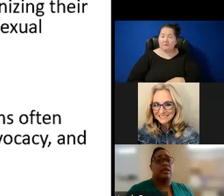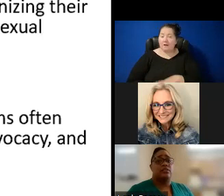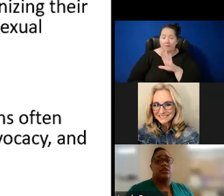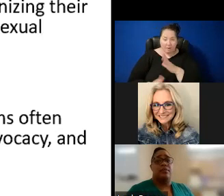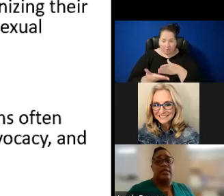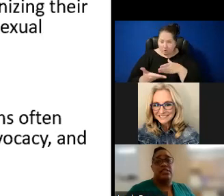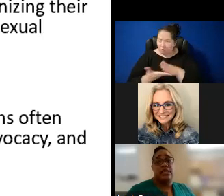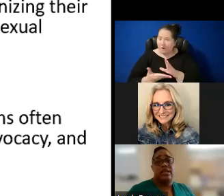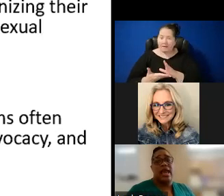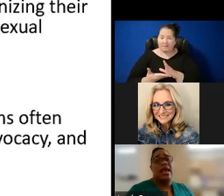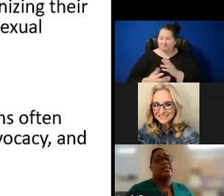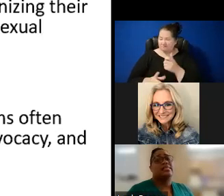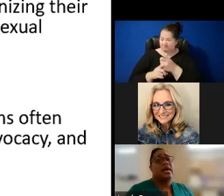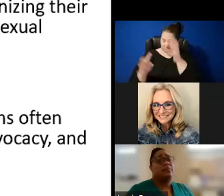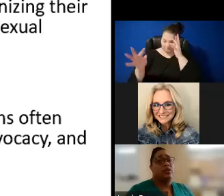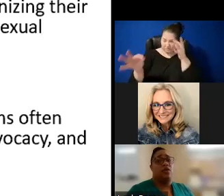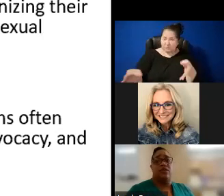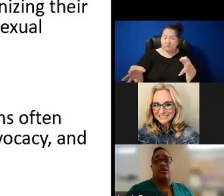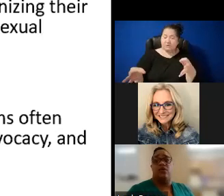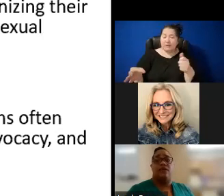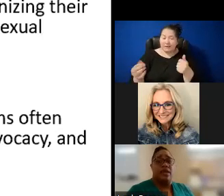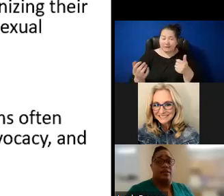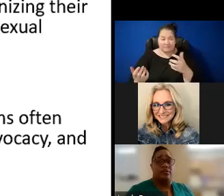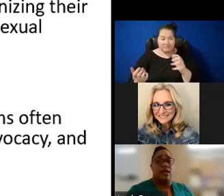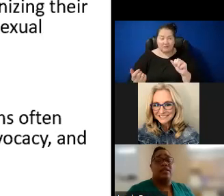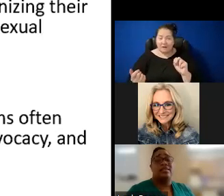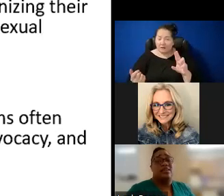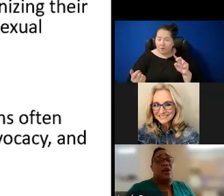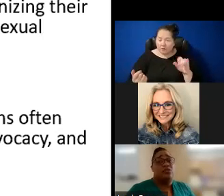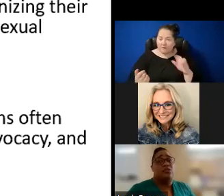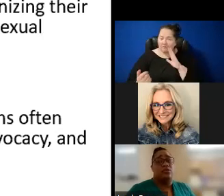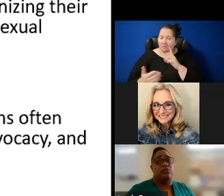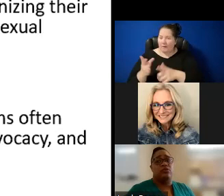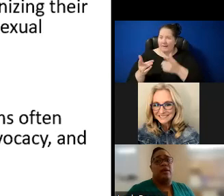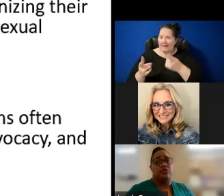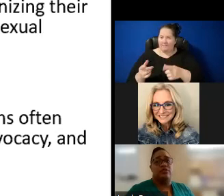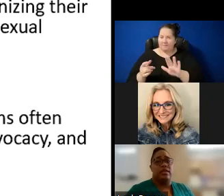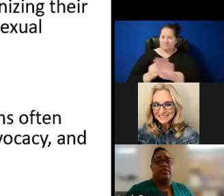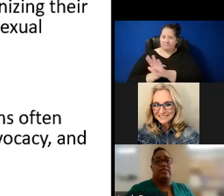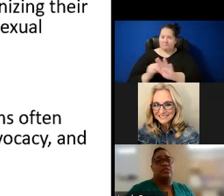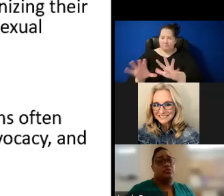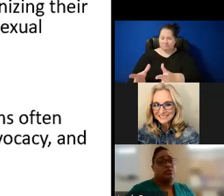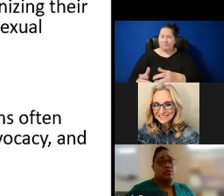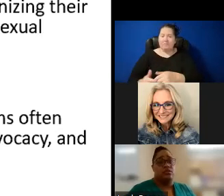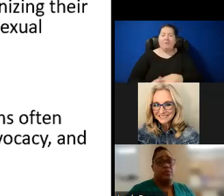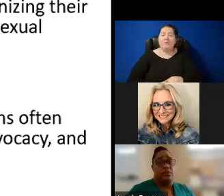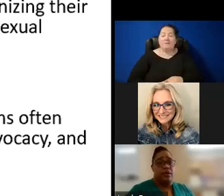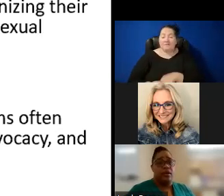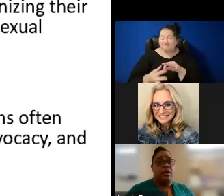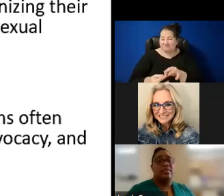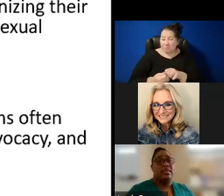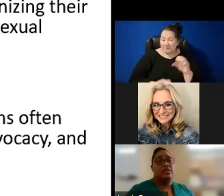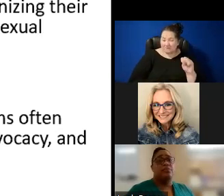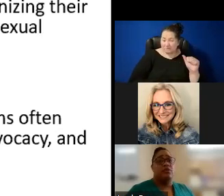to self-determination and autonomy over their own affairs. This also includes matters related to sexual assault